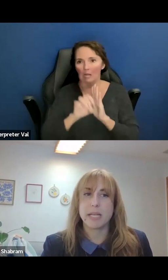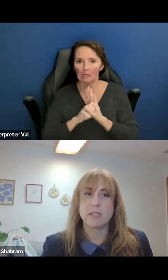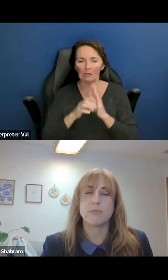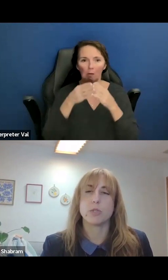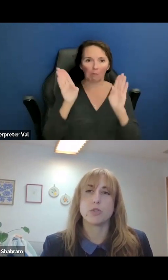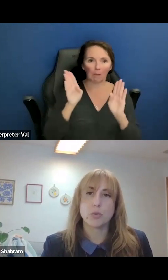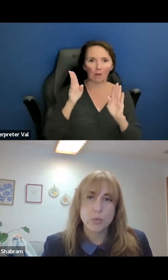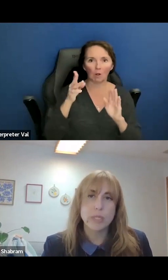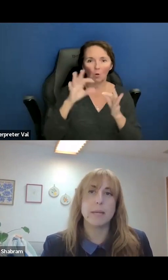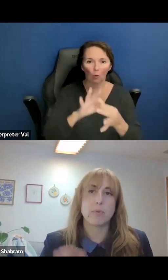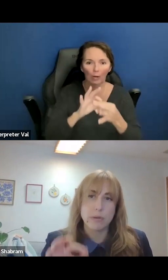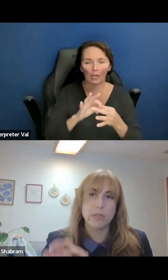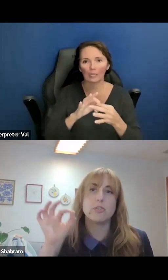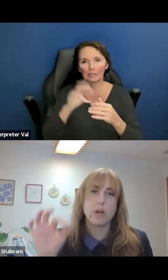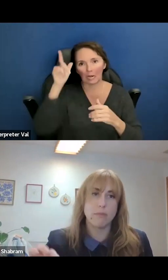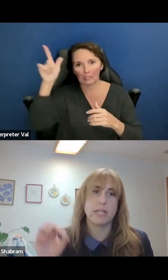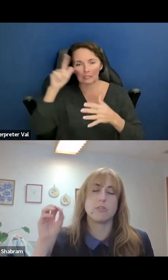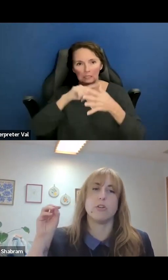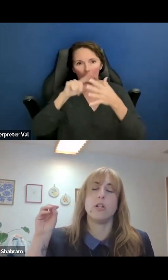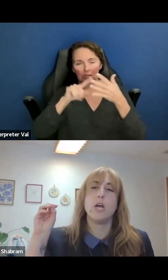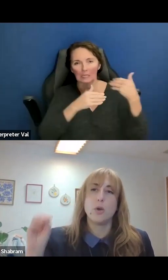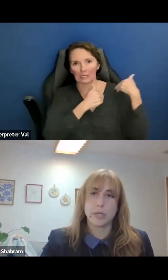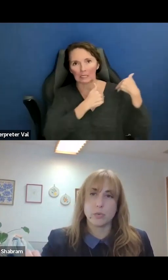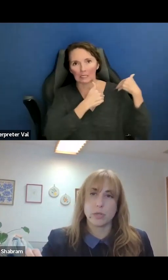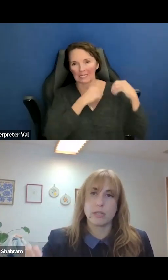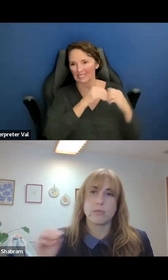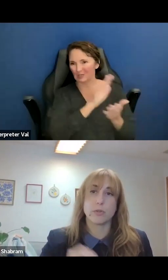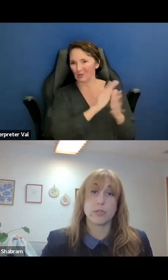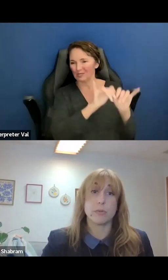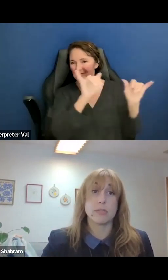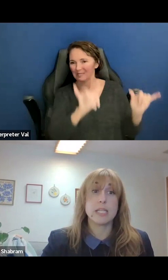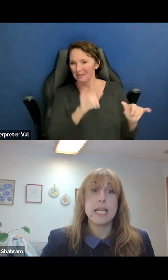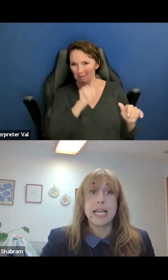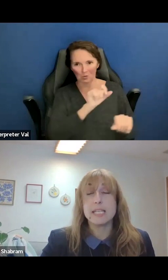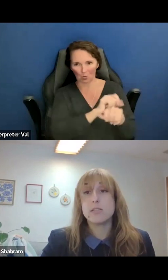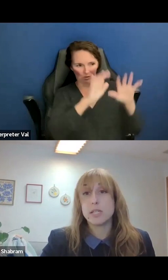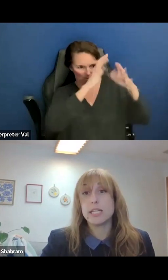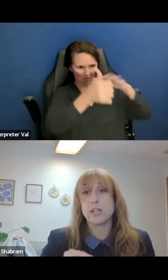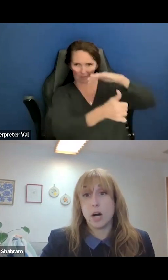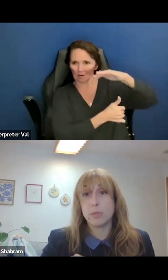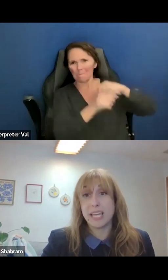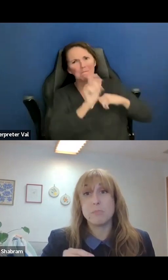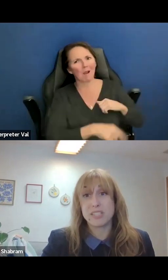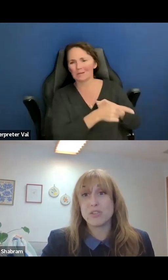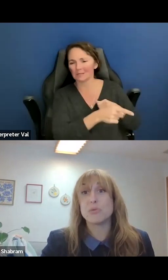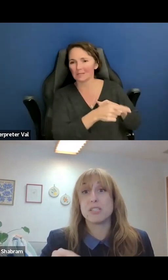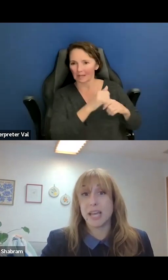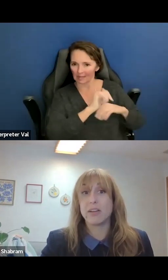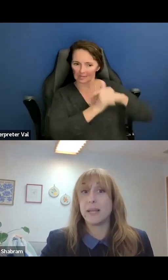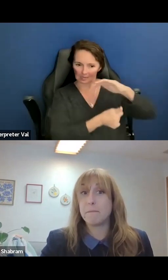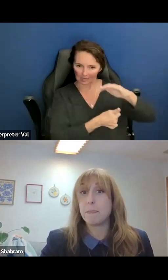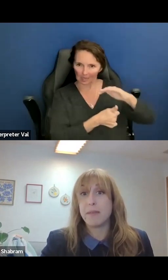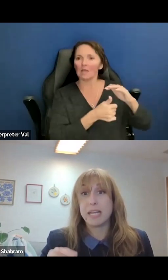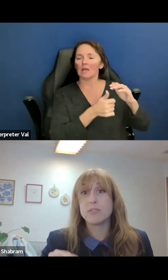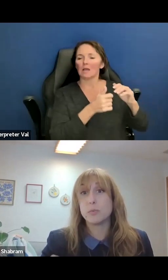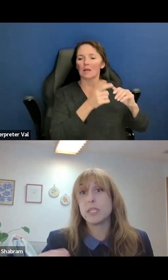providing space for truly privileged confidential resources for students is complicated, but it's also